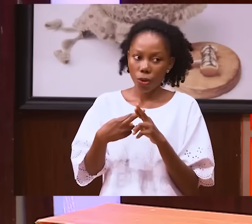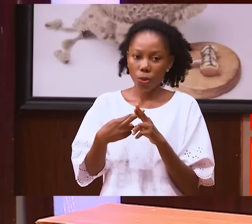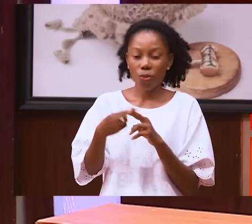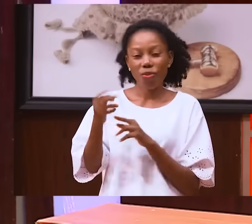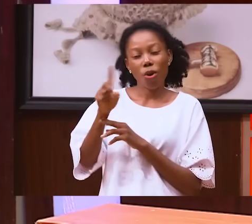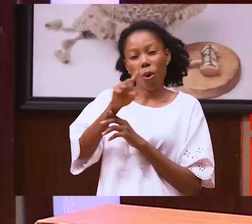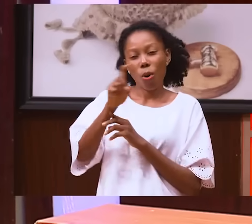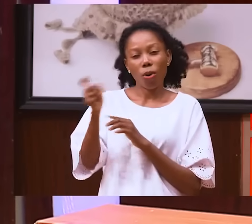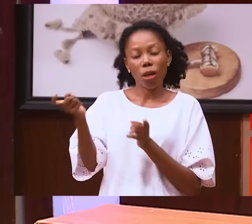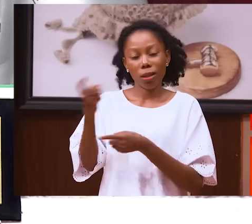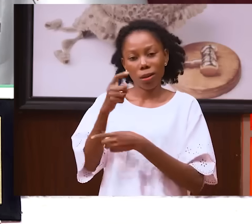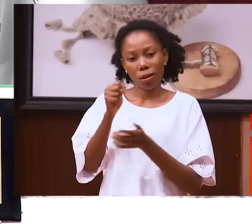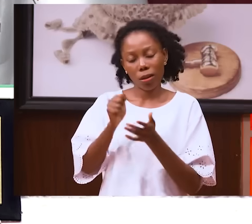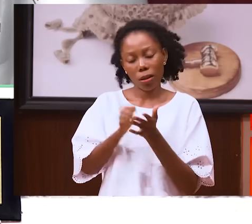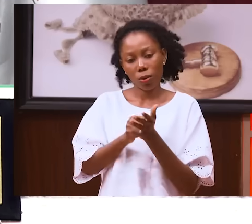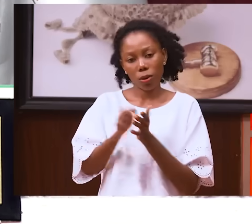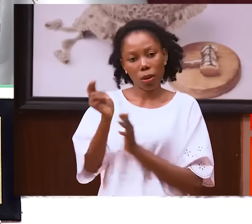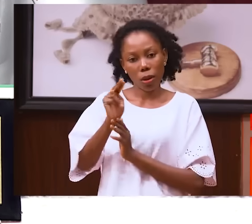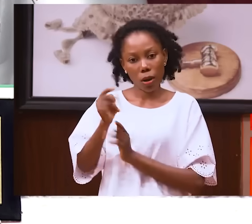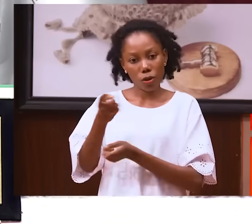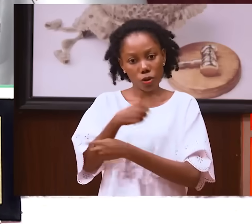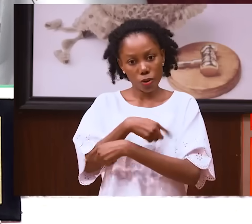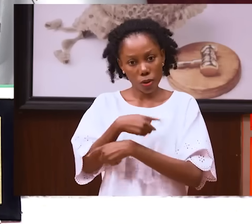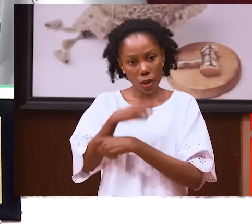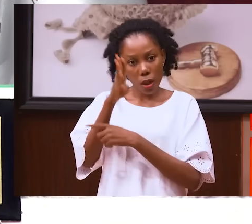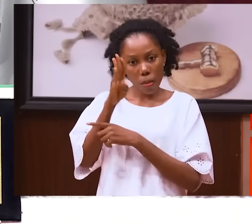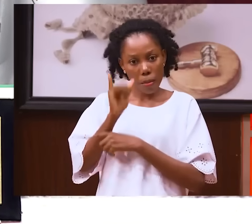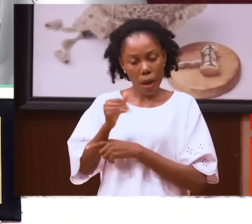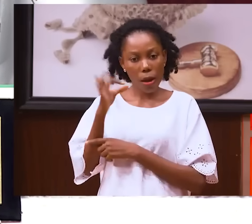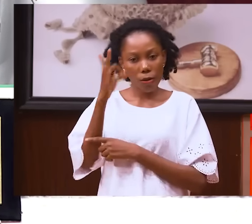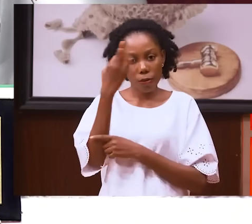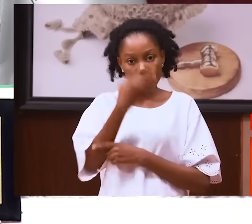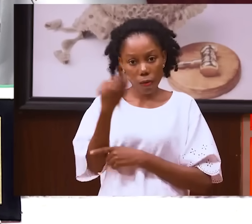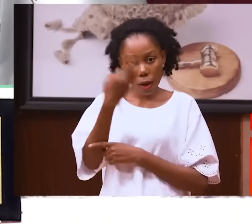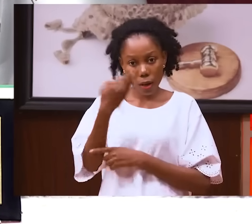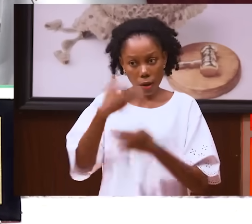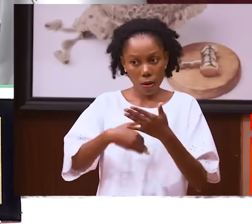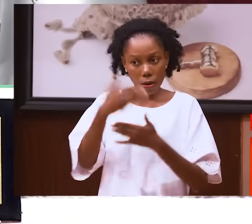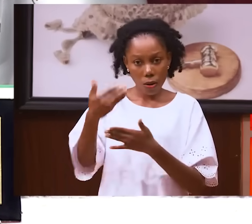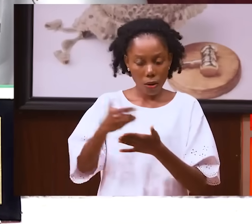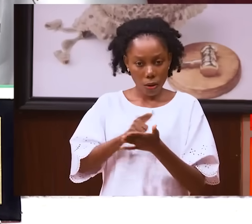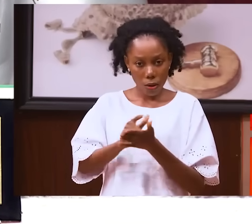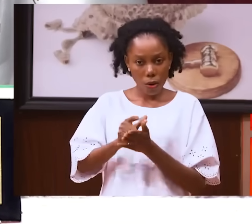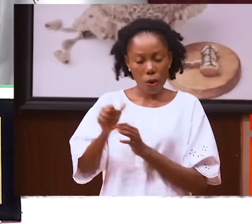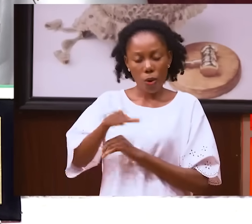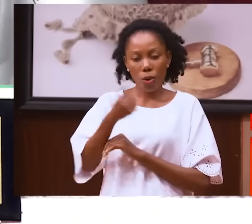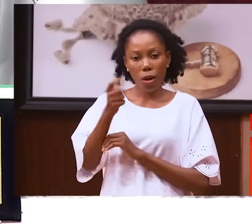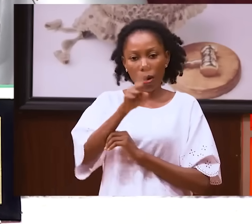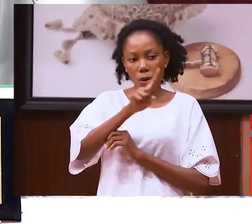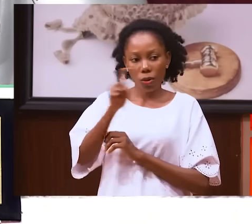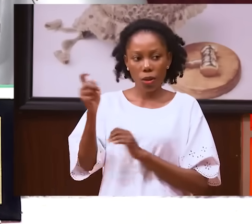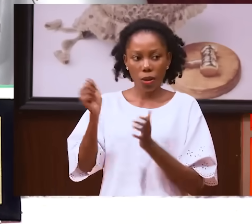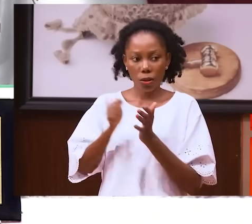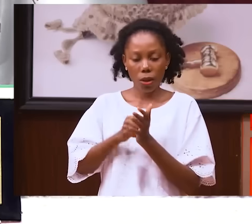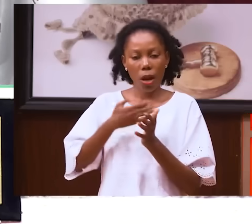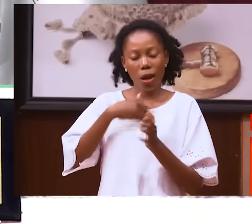of 100,000 naira today. By Friday next week, another sum of 100,000 naira, and the balance